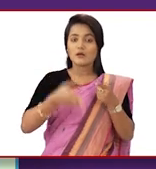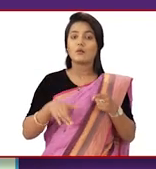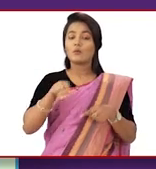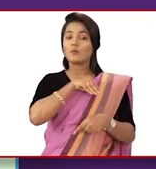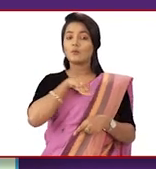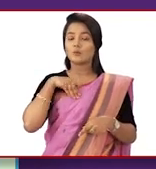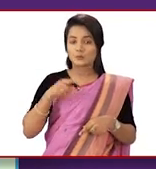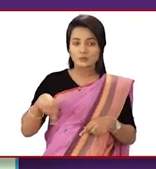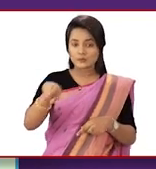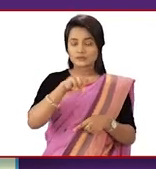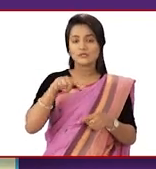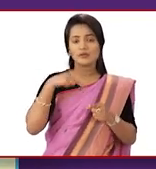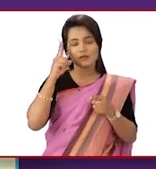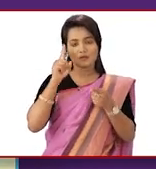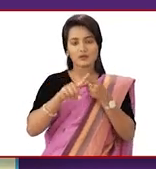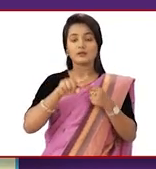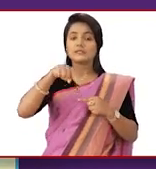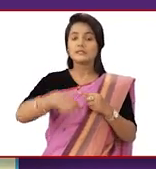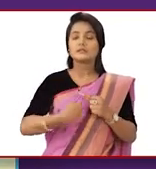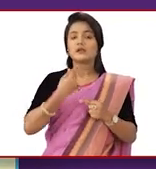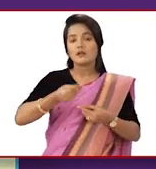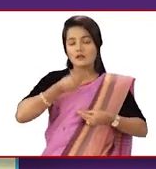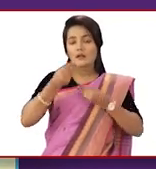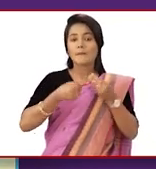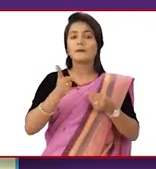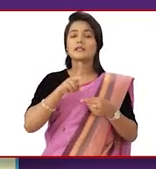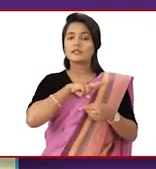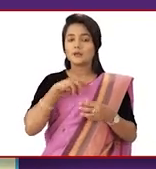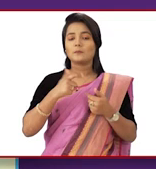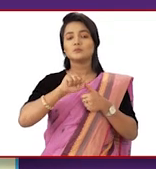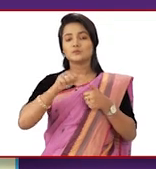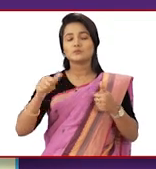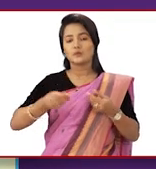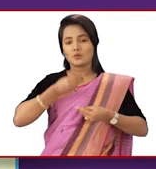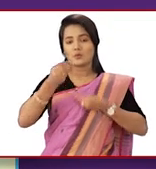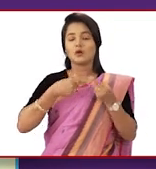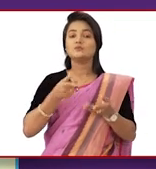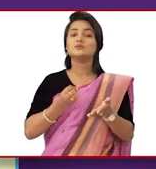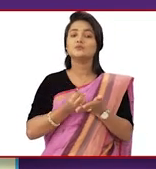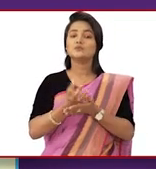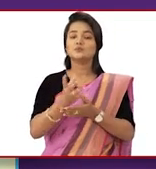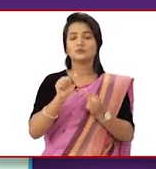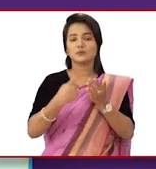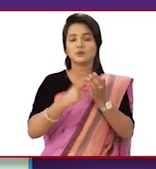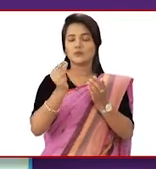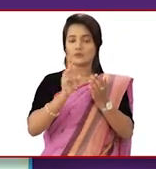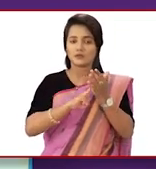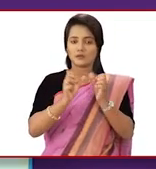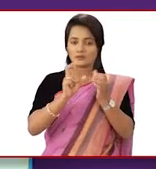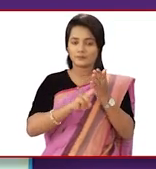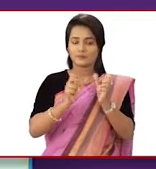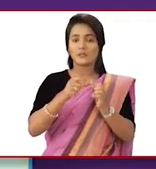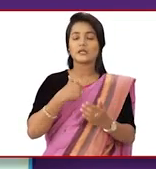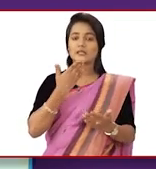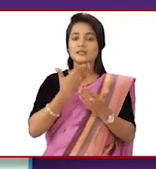our panelists. And I'll request the panelists to introduce themselves. We will start with Rumana Pa. Thank